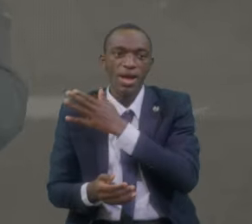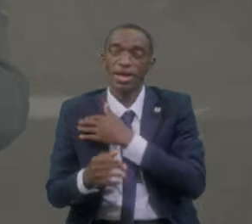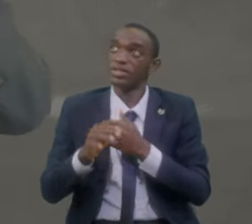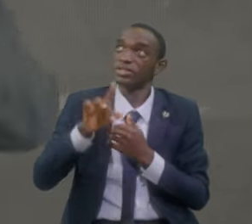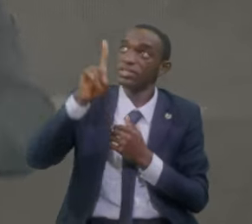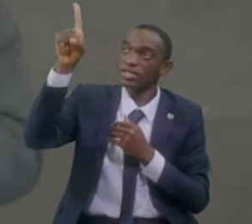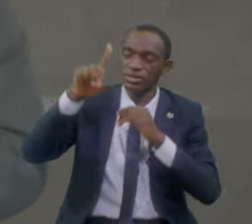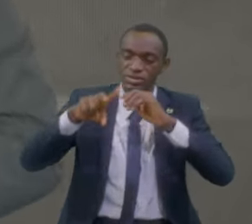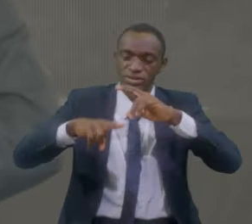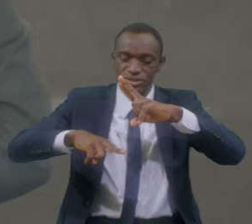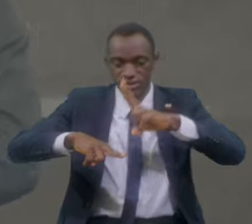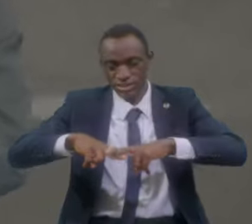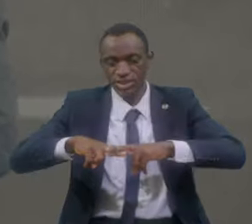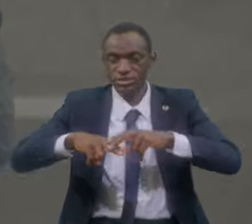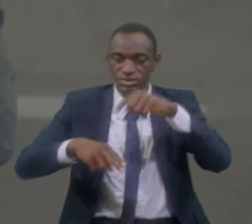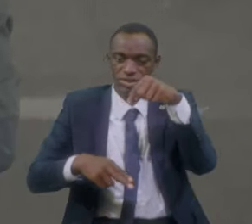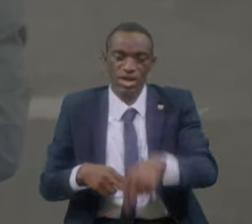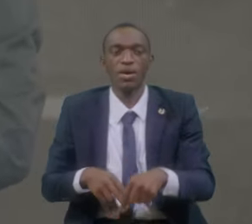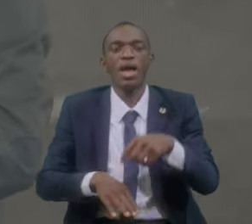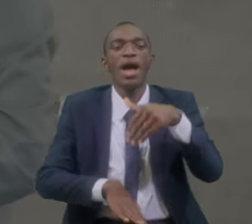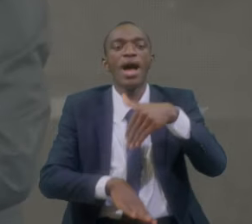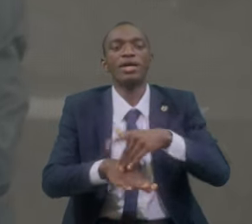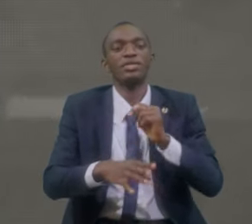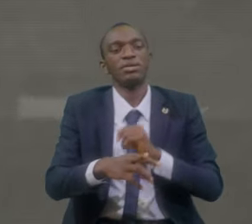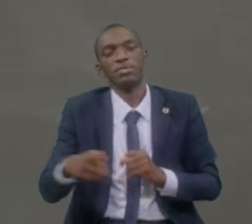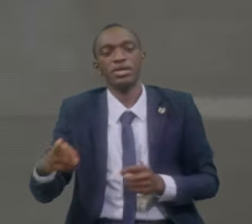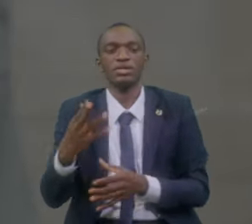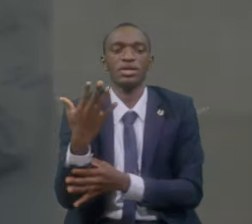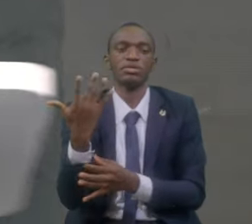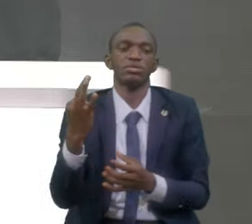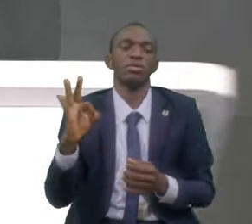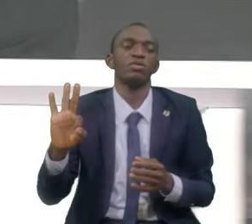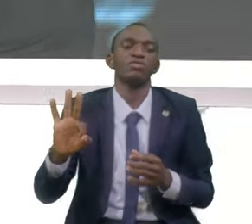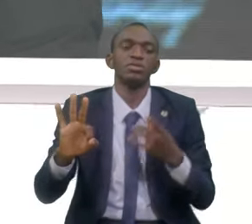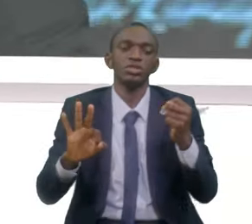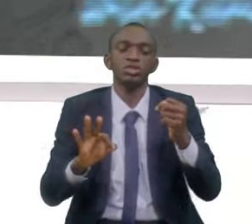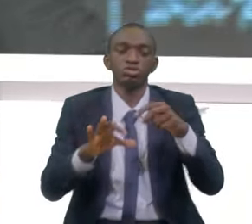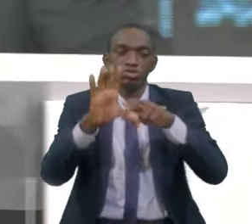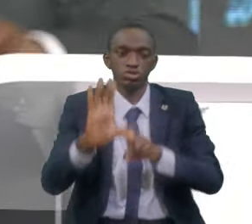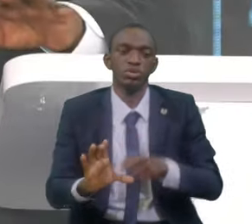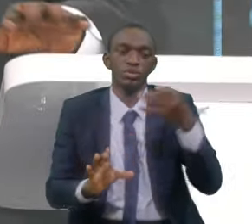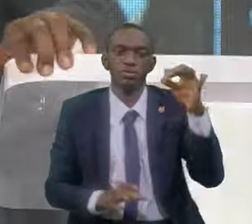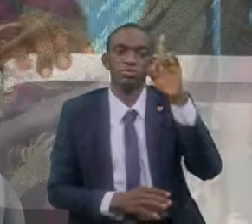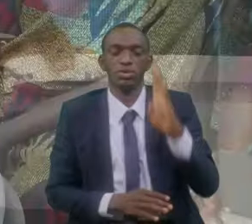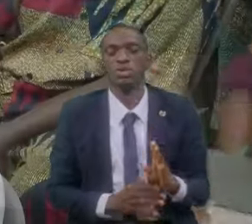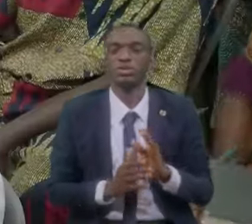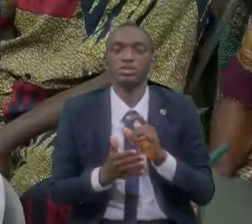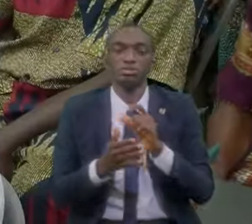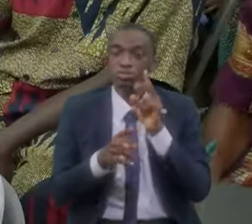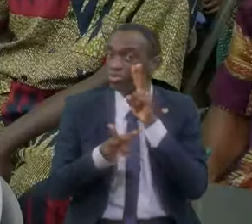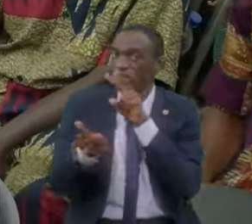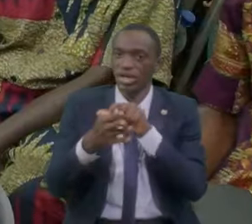down at the right hand of the throne of God. Look at number two. Number two